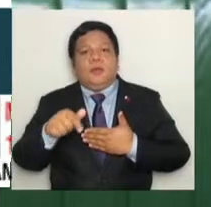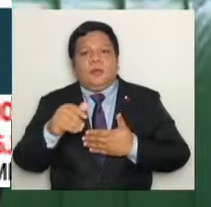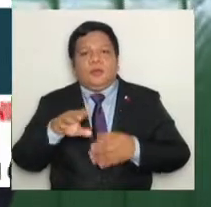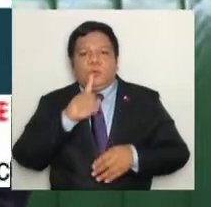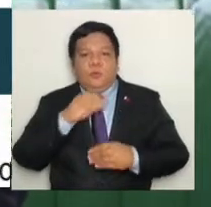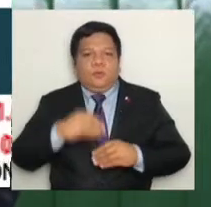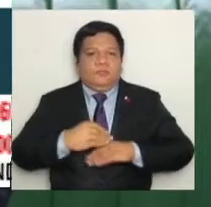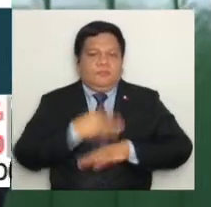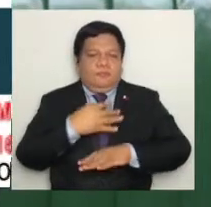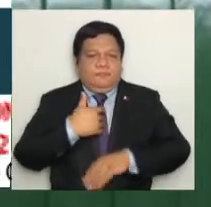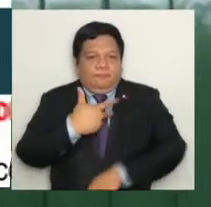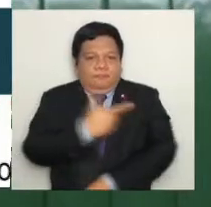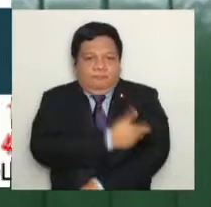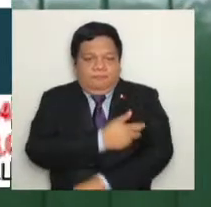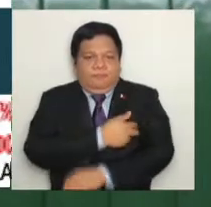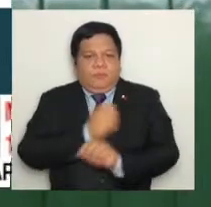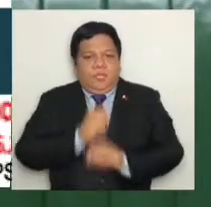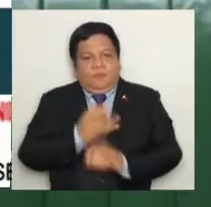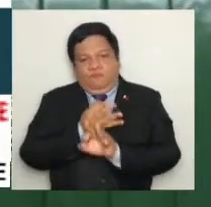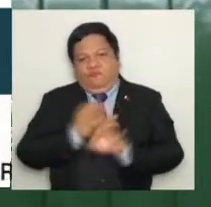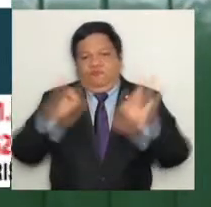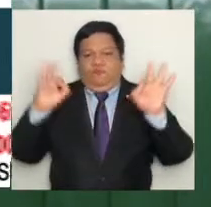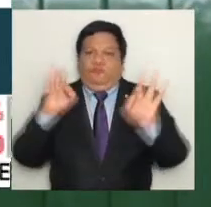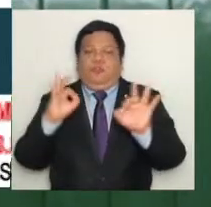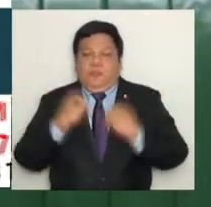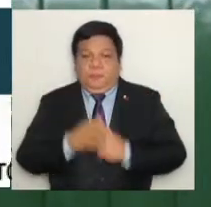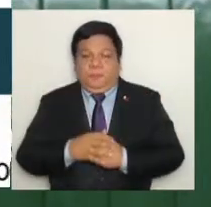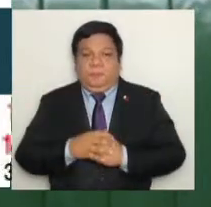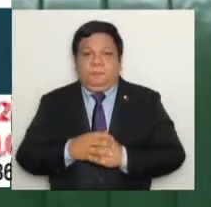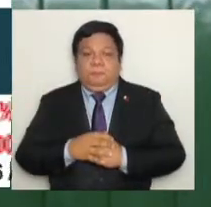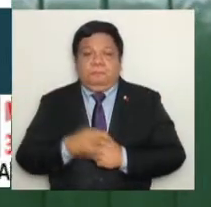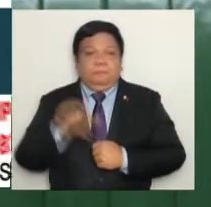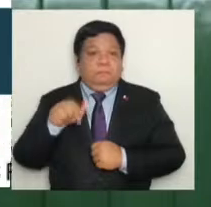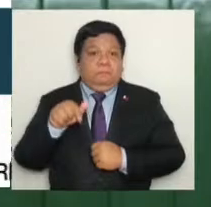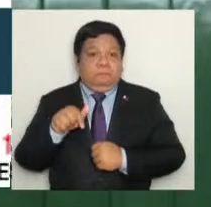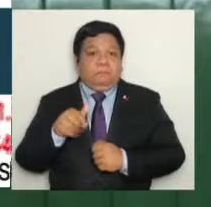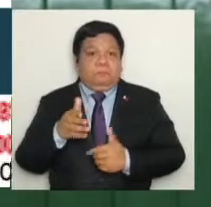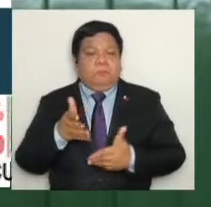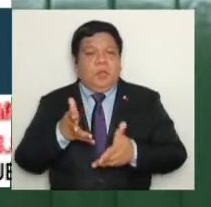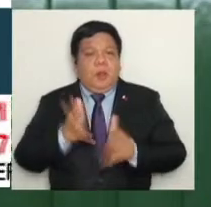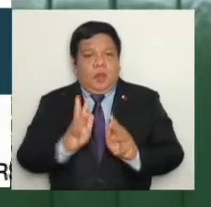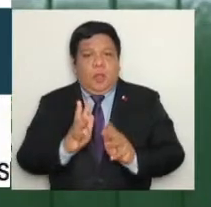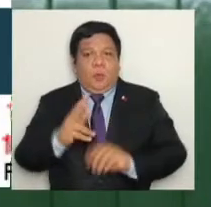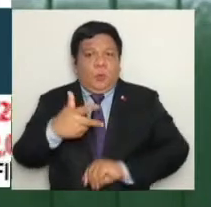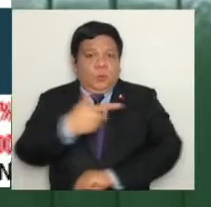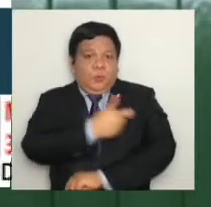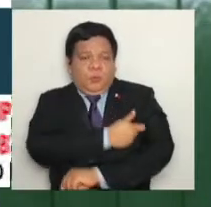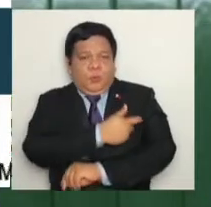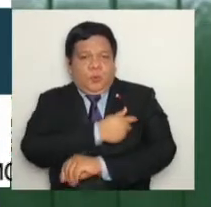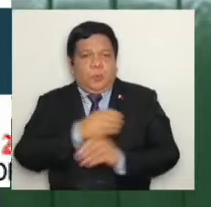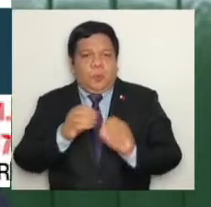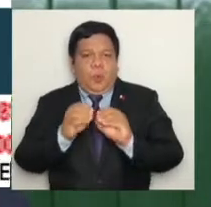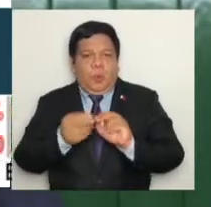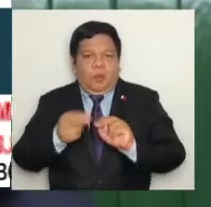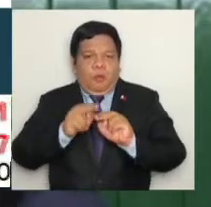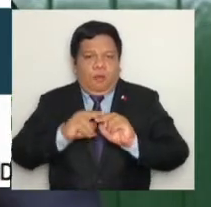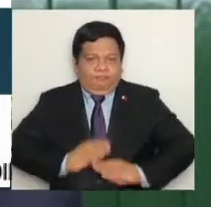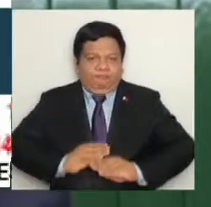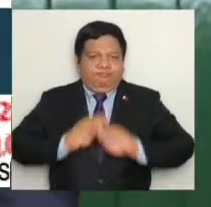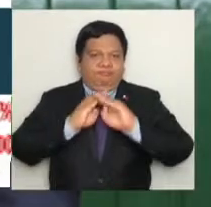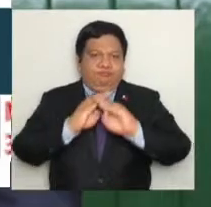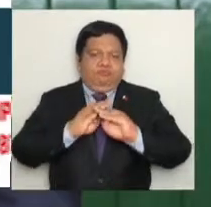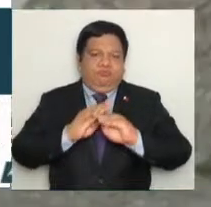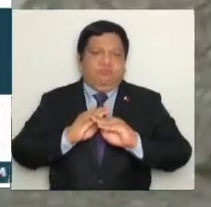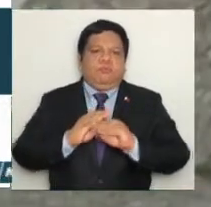them these new freedoms. So this will allow the vaccine time to build up the maximum possible protection, those